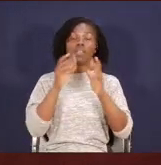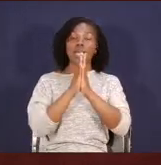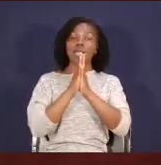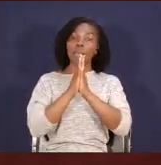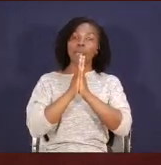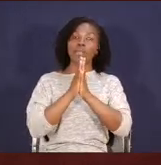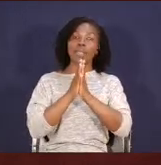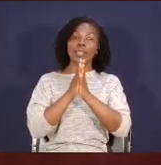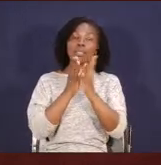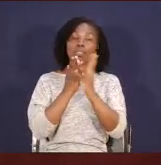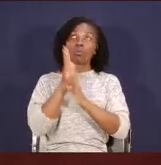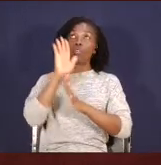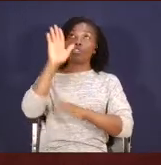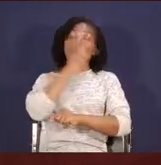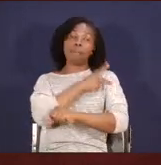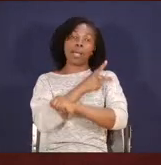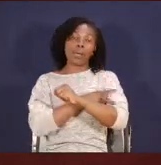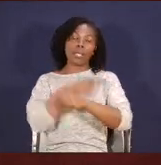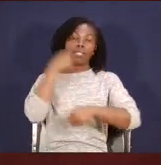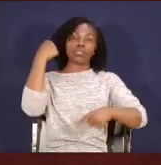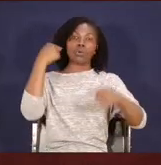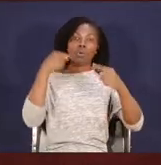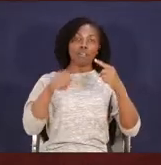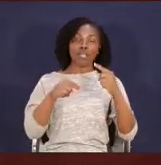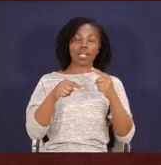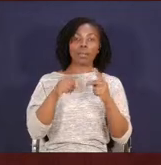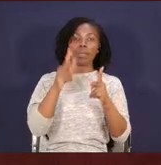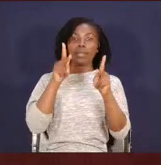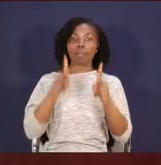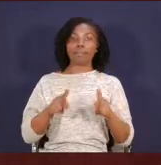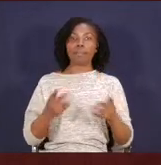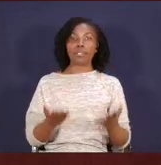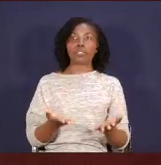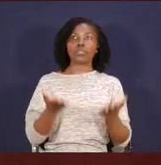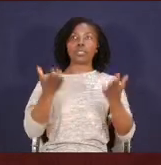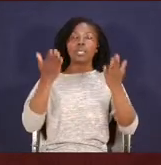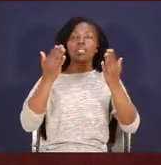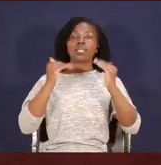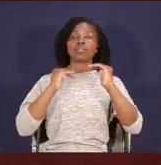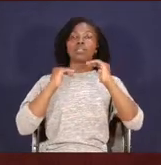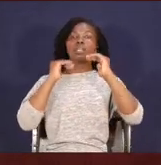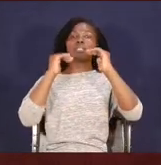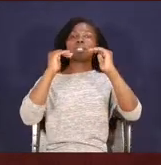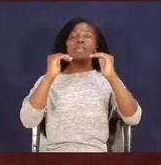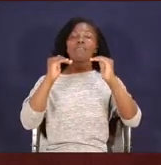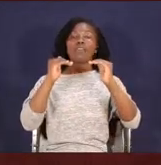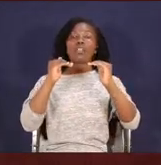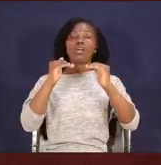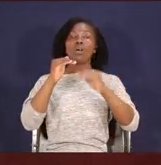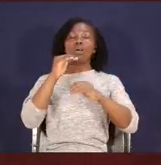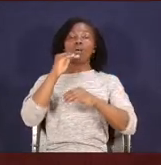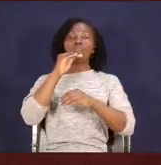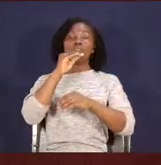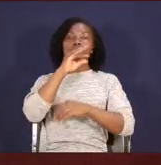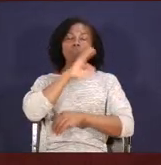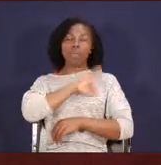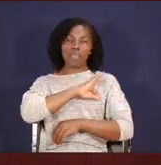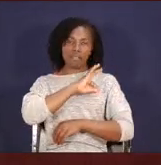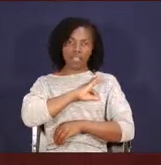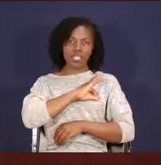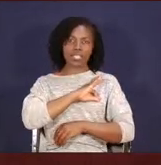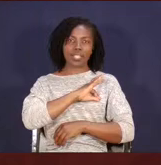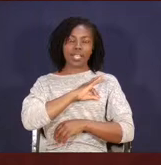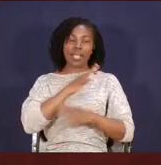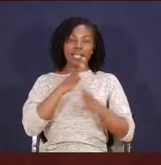am, my God, releasing your people to rise to the next level of effectiveness and the next level of fruit and the next level